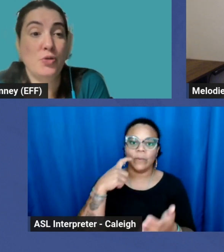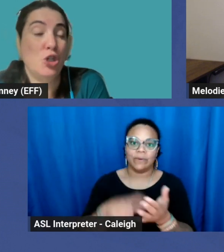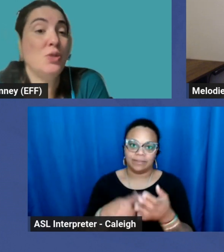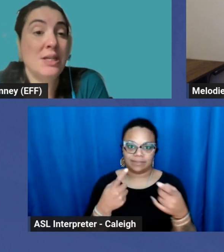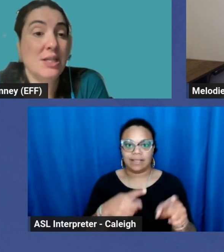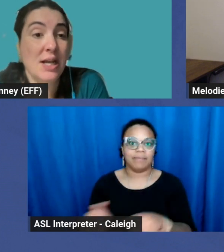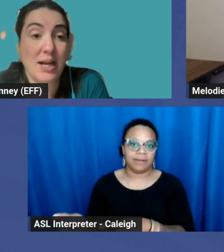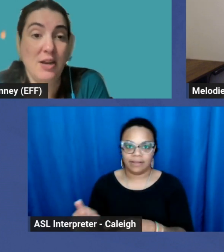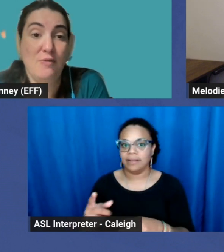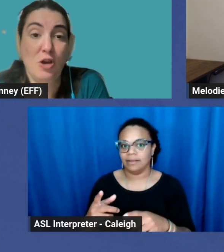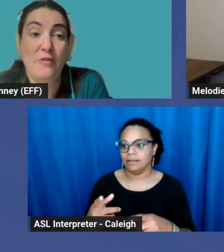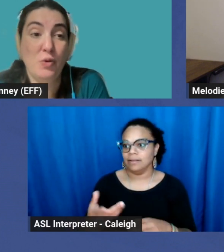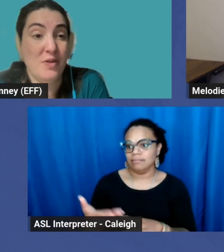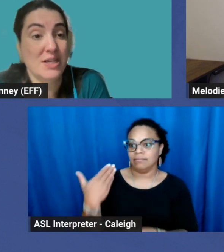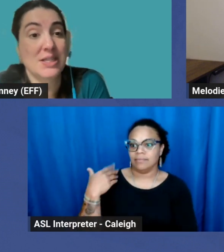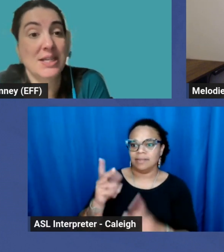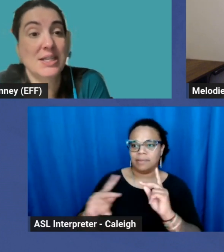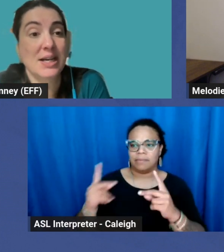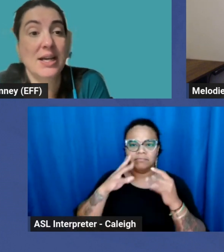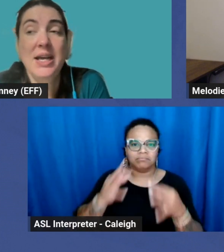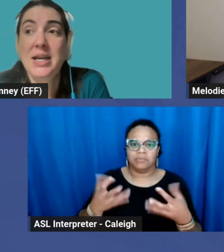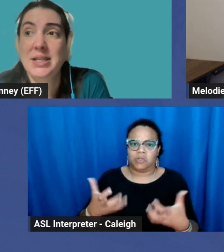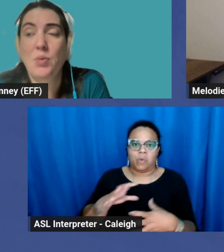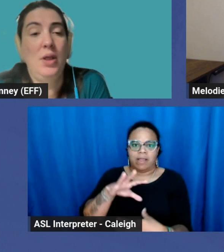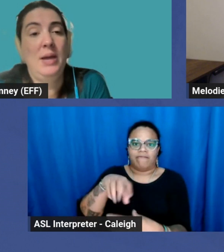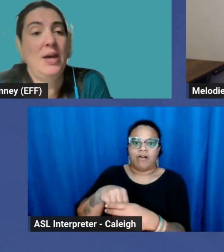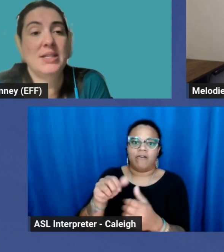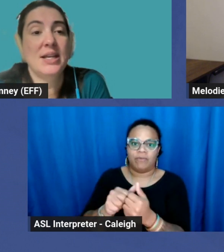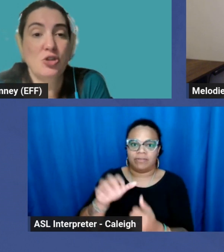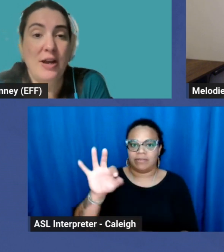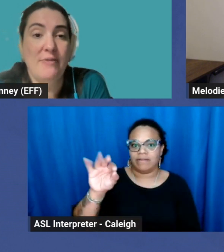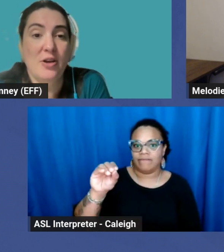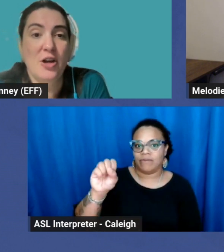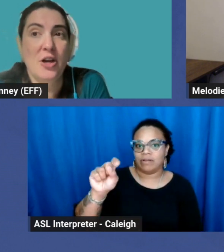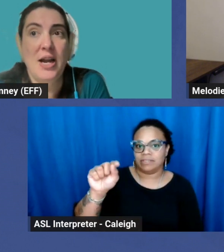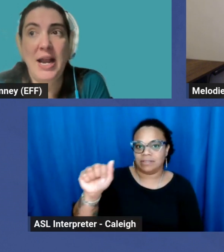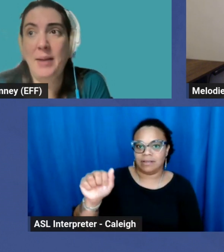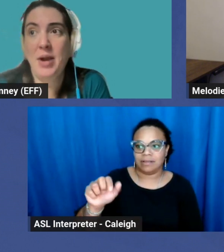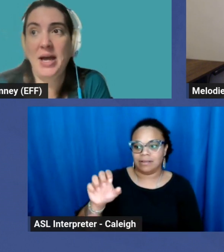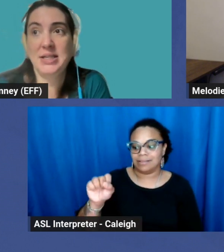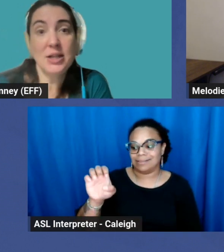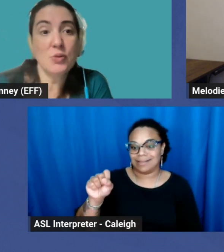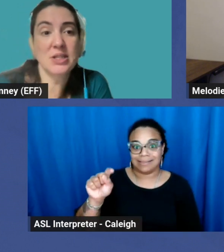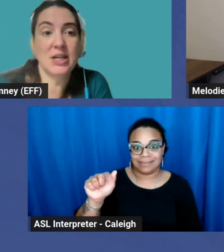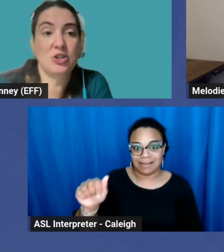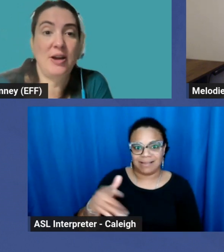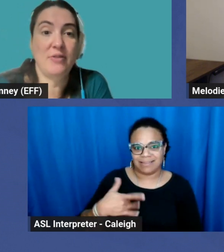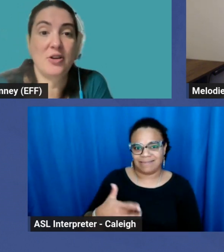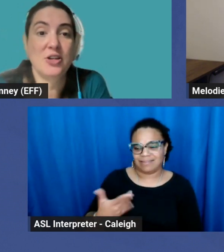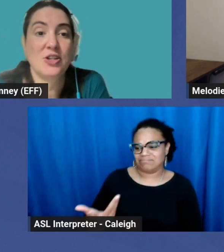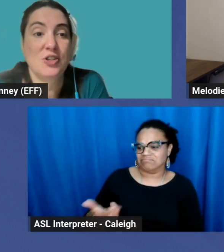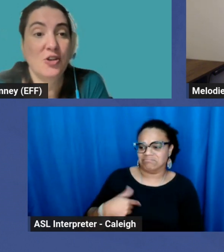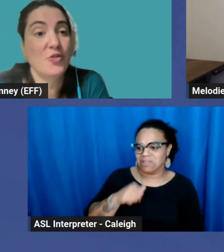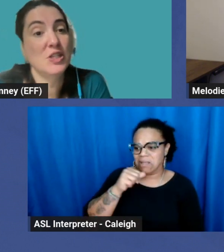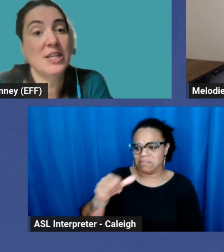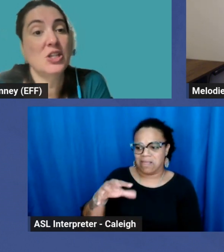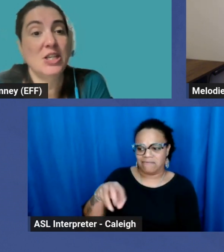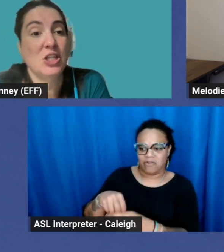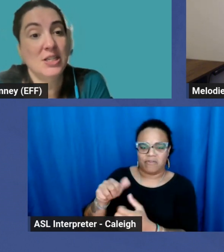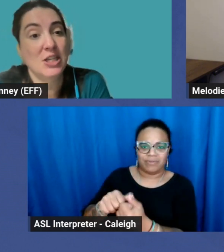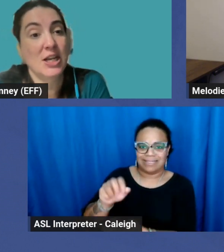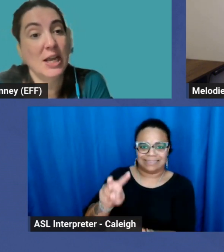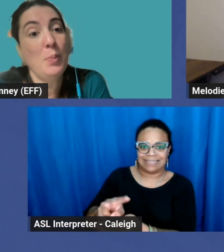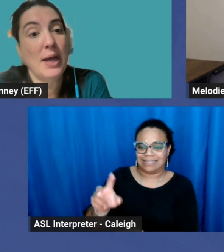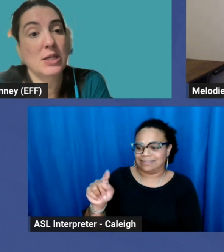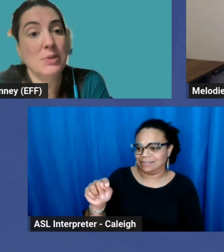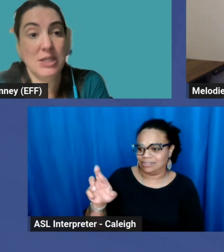people choosing to not get involved with FOSTA SESTA. It's like, well, I'm not a sex trafficker and I'm not dealing with sex traffickers, so this legislation